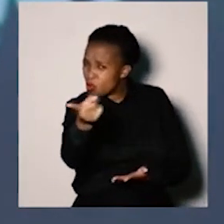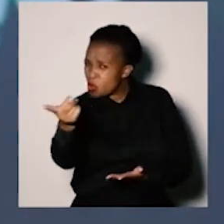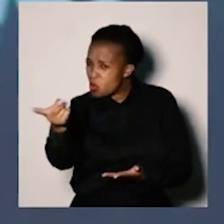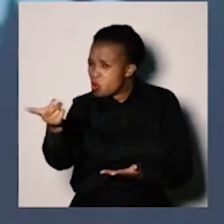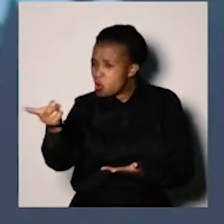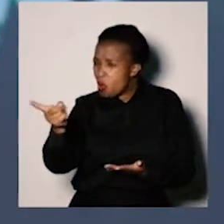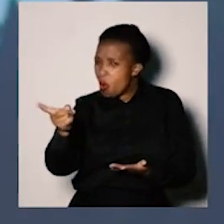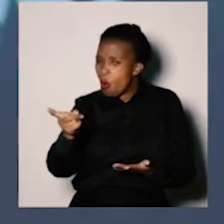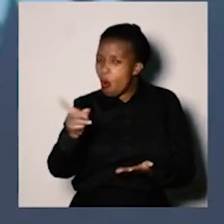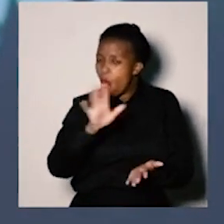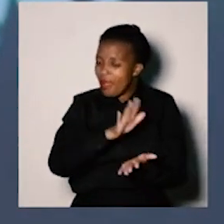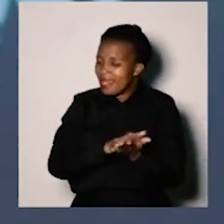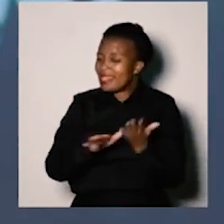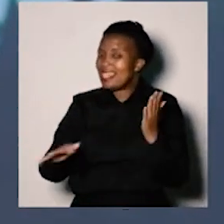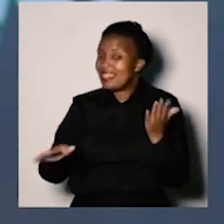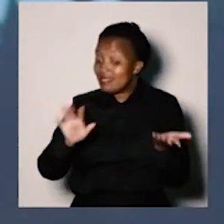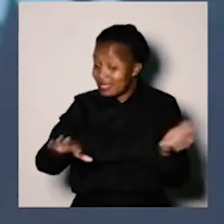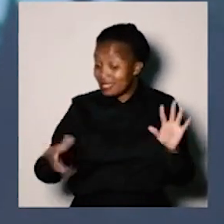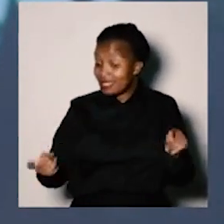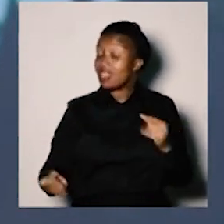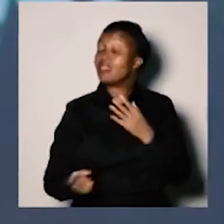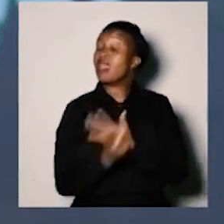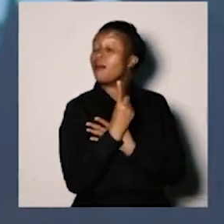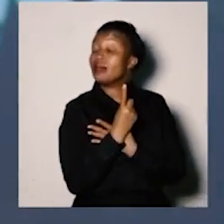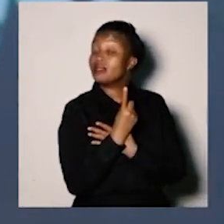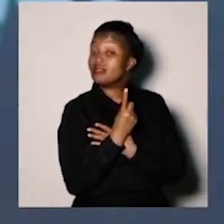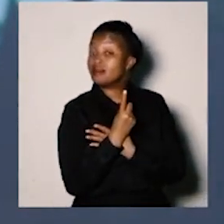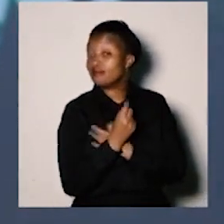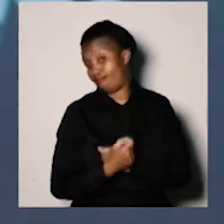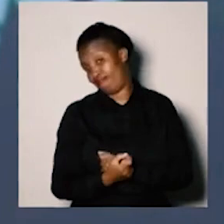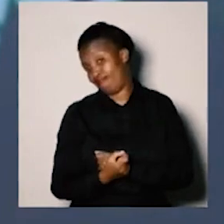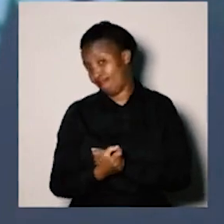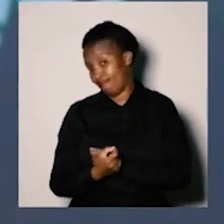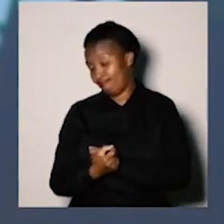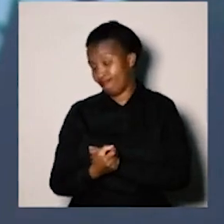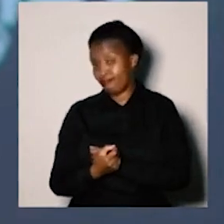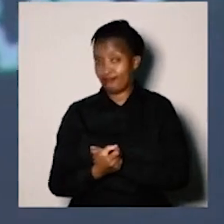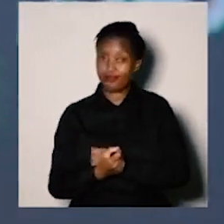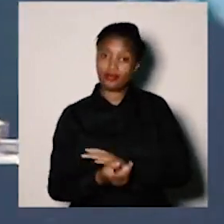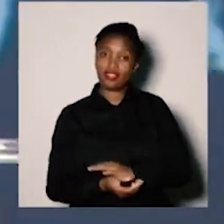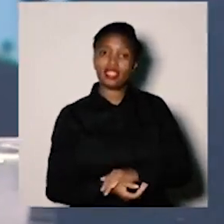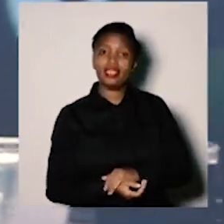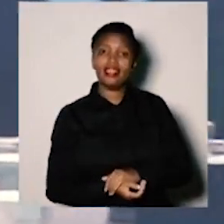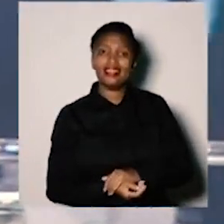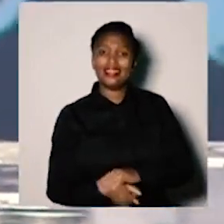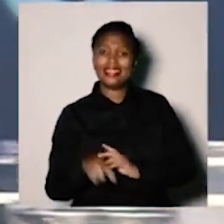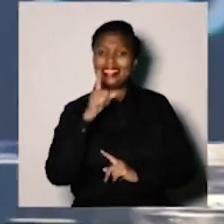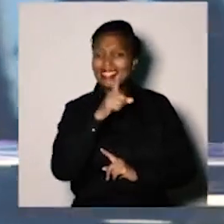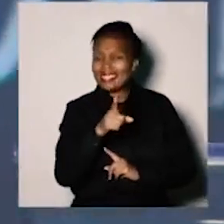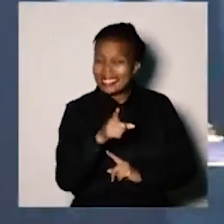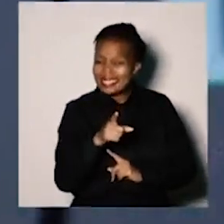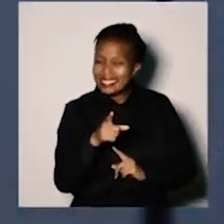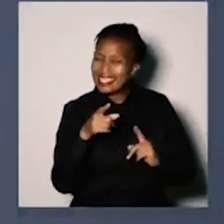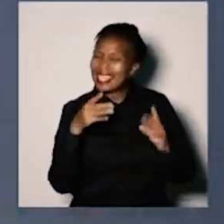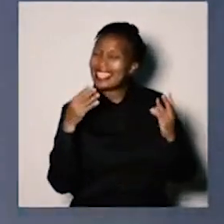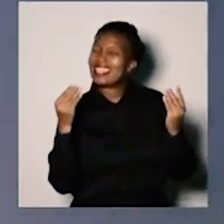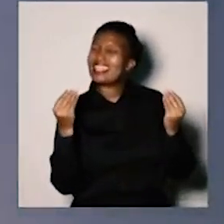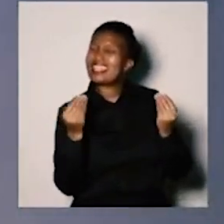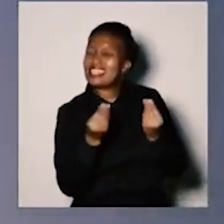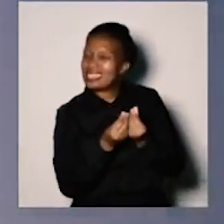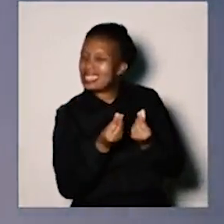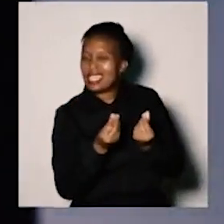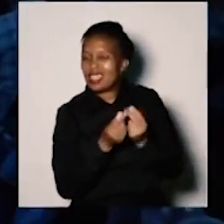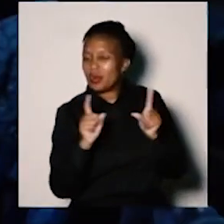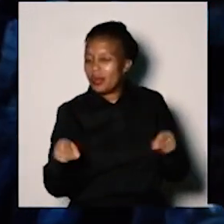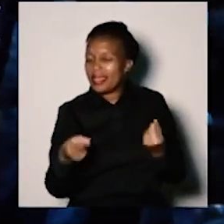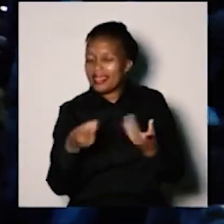body, death occurs. That's the soul. Is that immaterial part of you, that unseen part